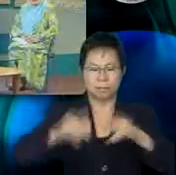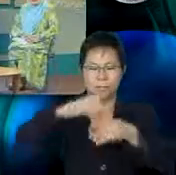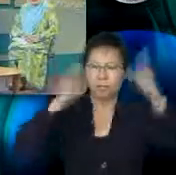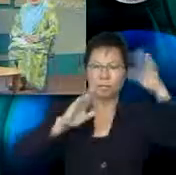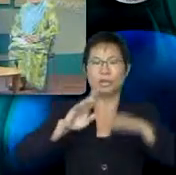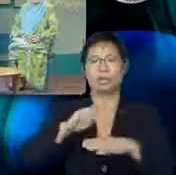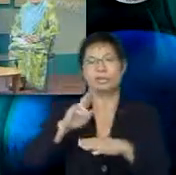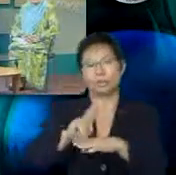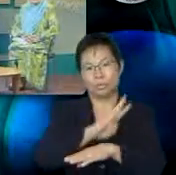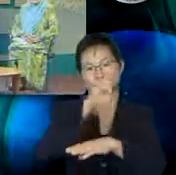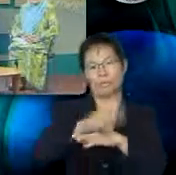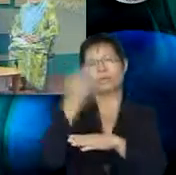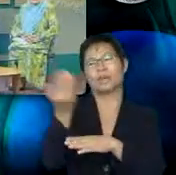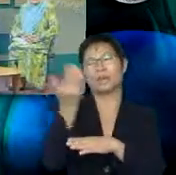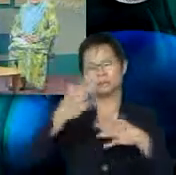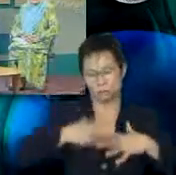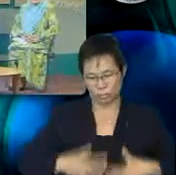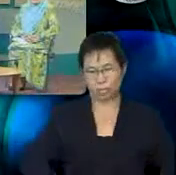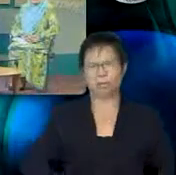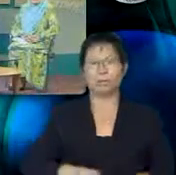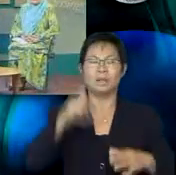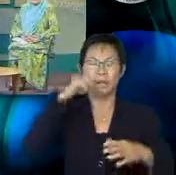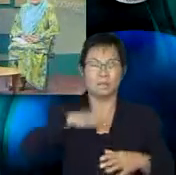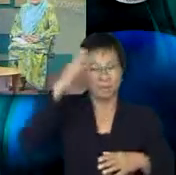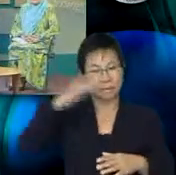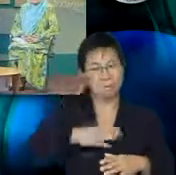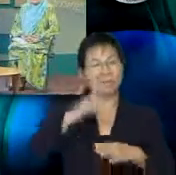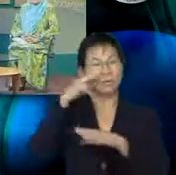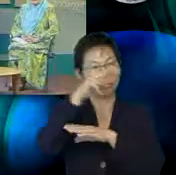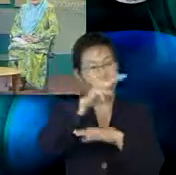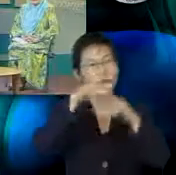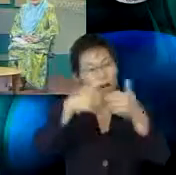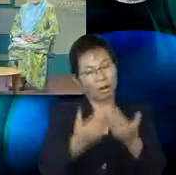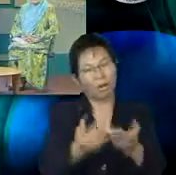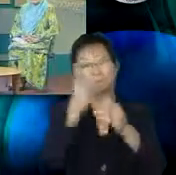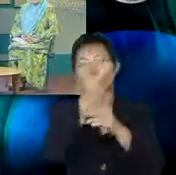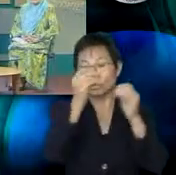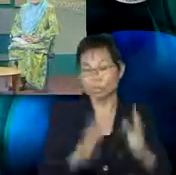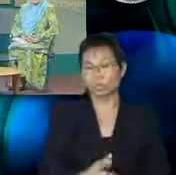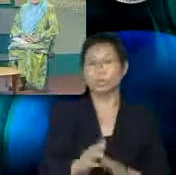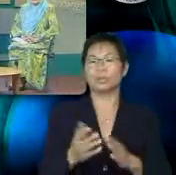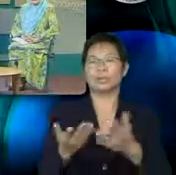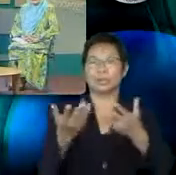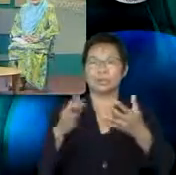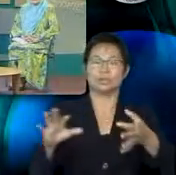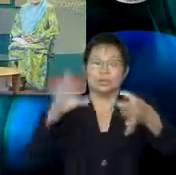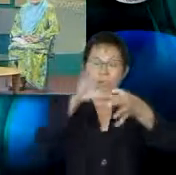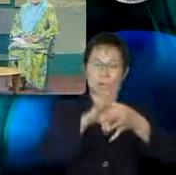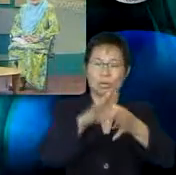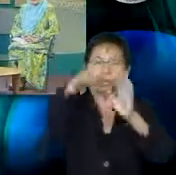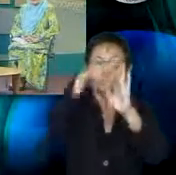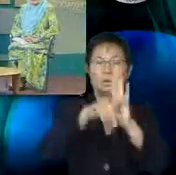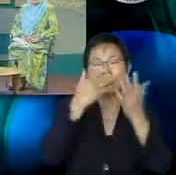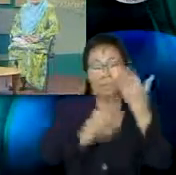Well, ladies and gentlemen, you have just witnessed how two teachers use the joint principles